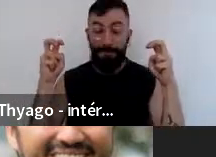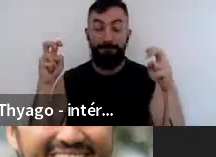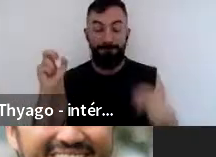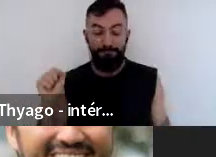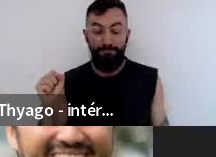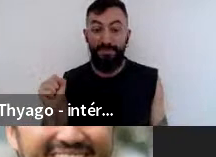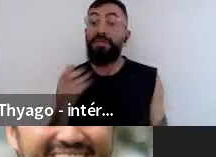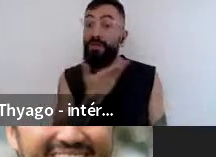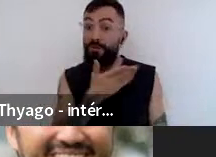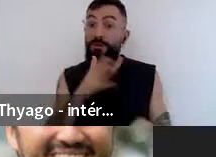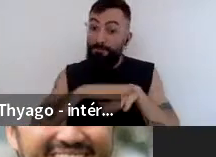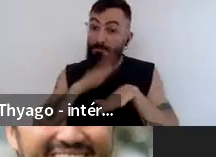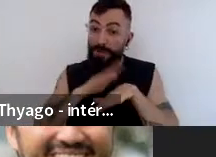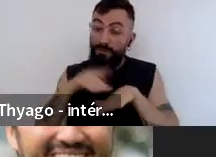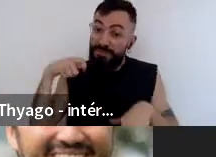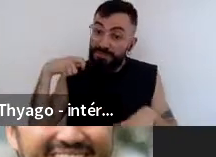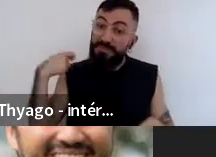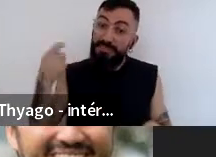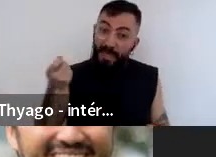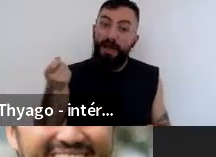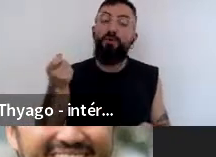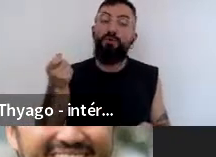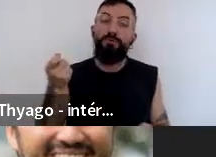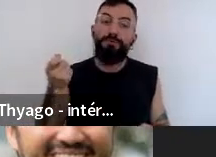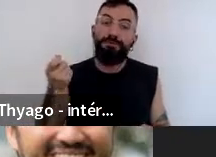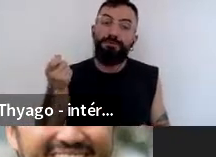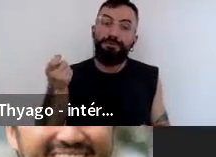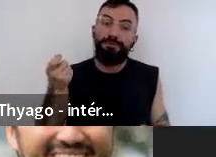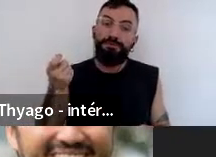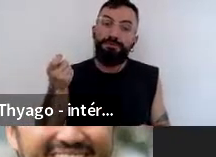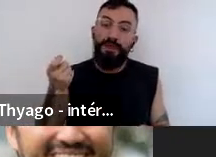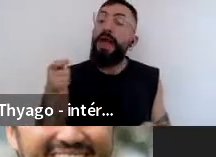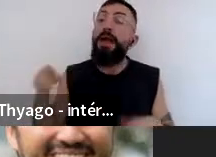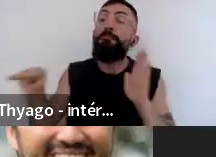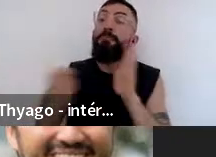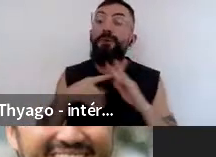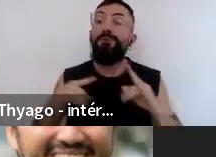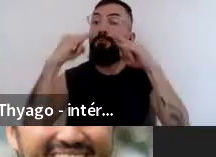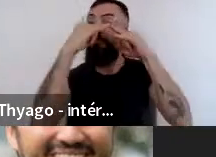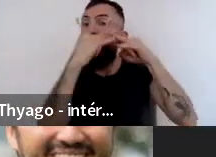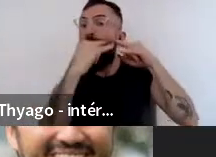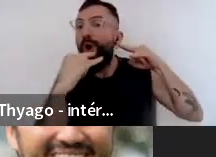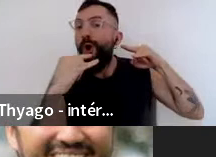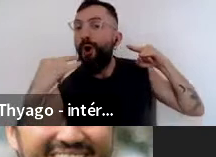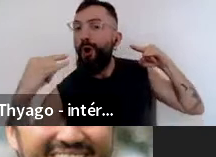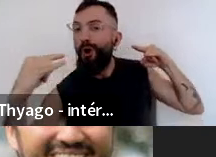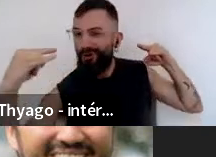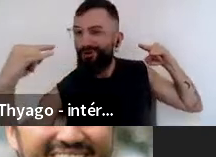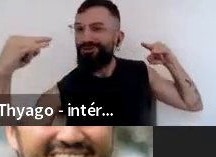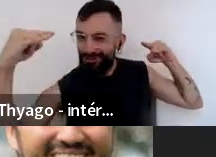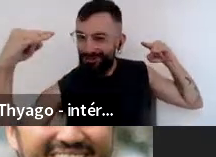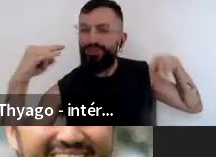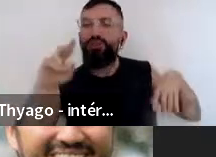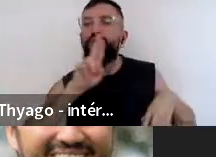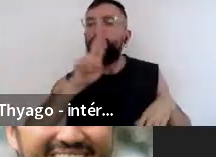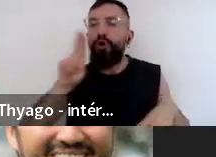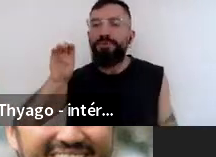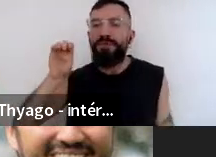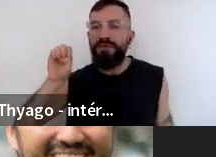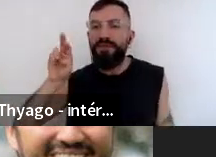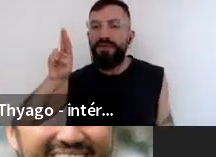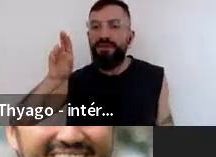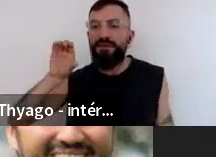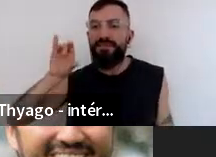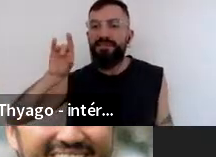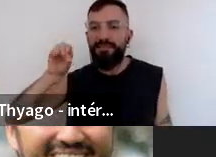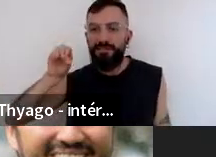So that sign refers to a bridge called Ercílio